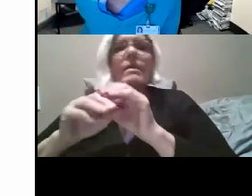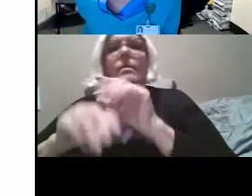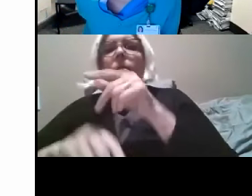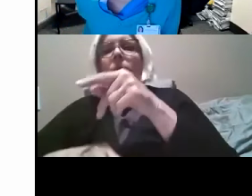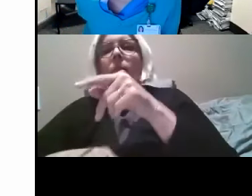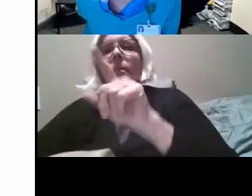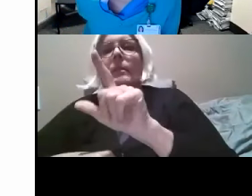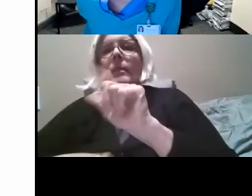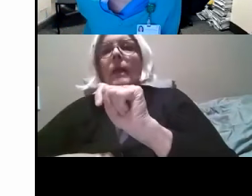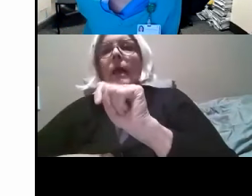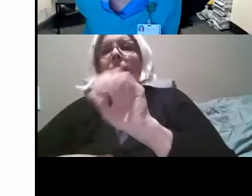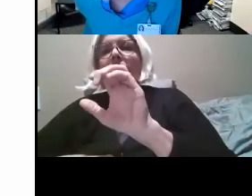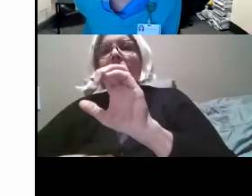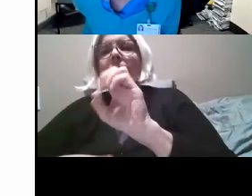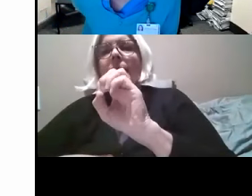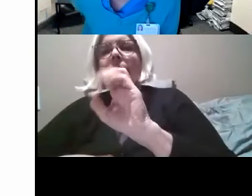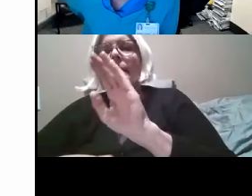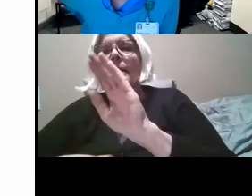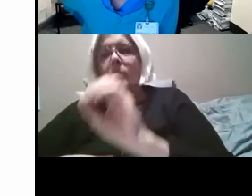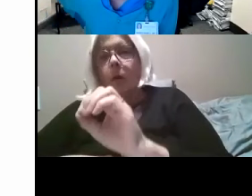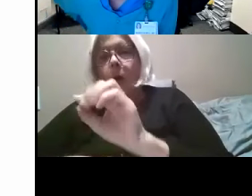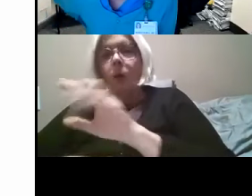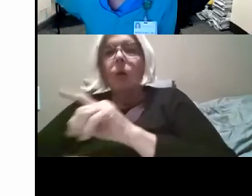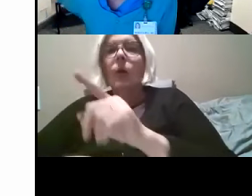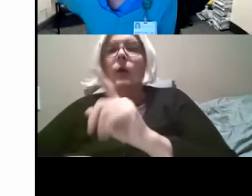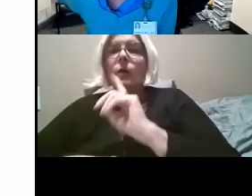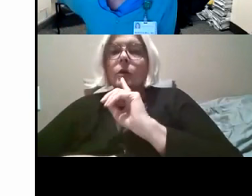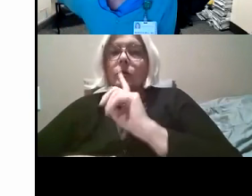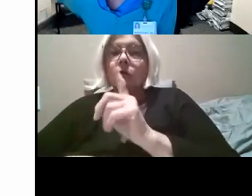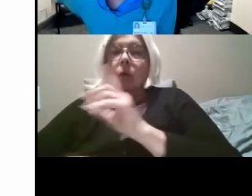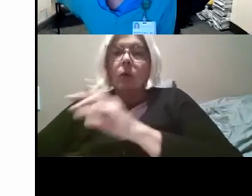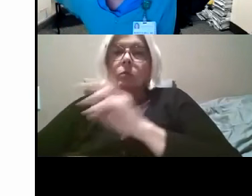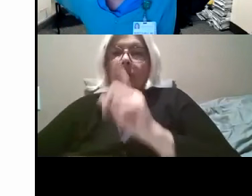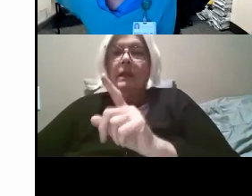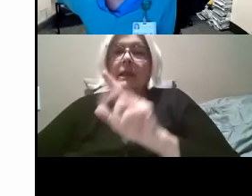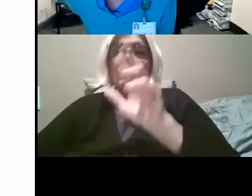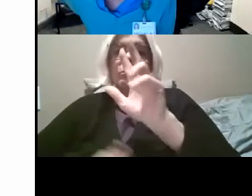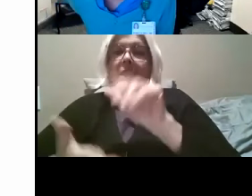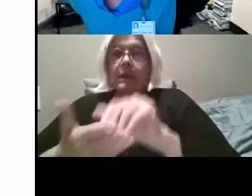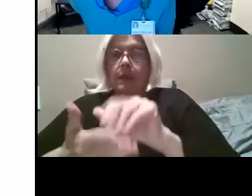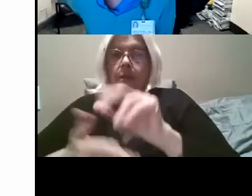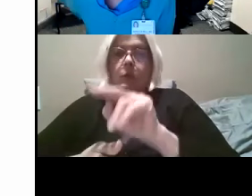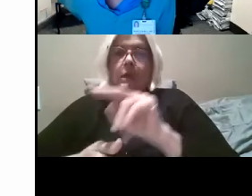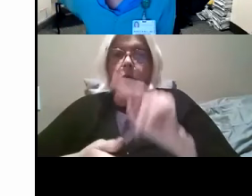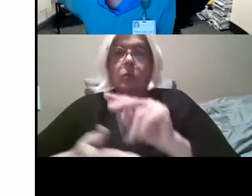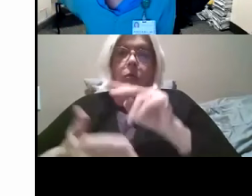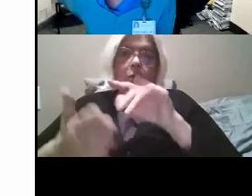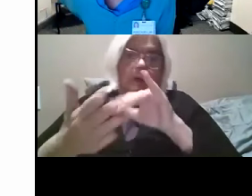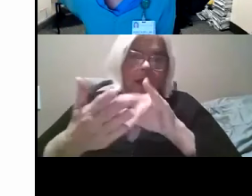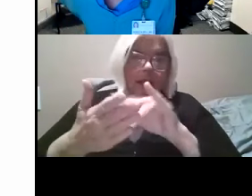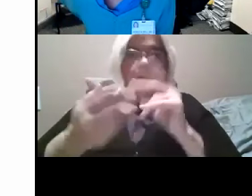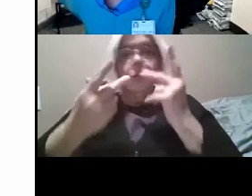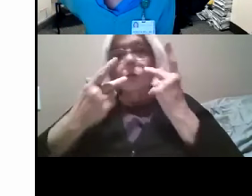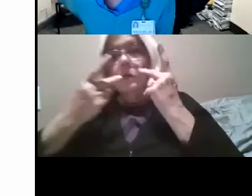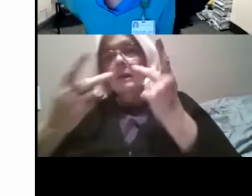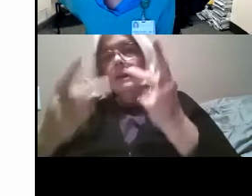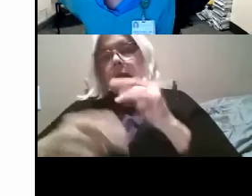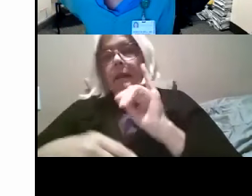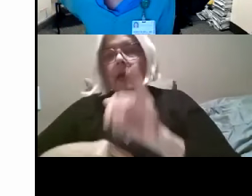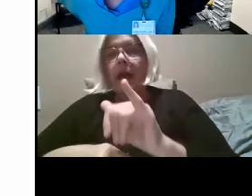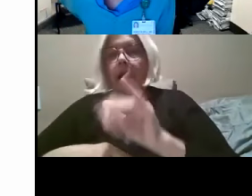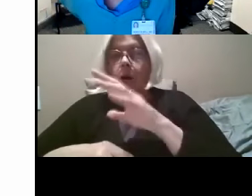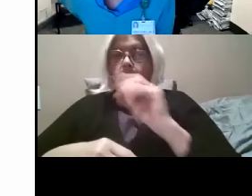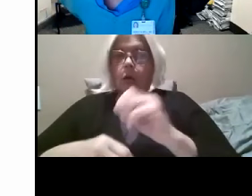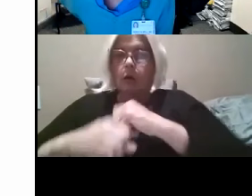322 were studied for their immune response. So they did, one portion of the study was looking at both